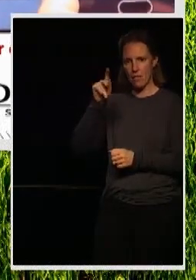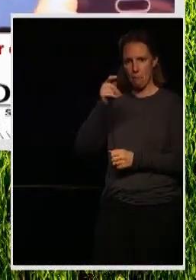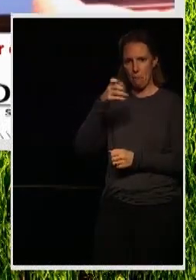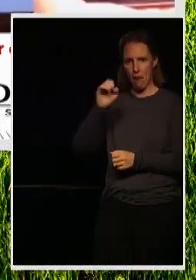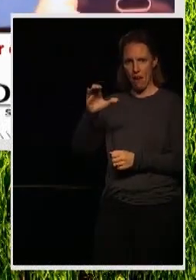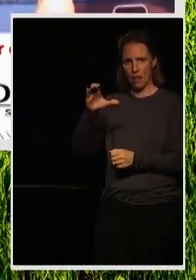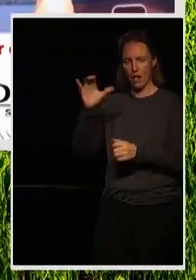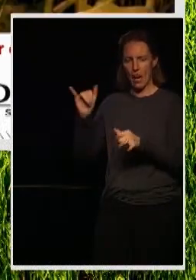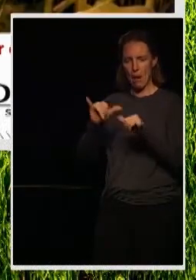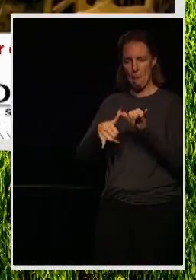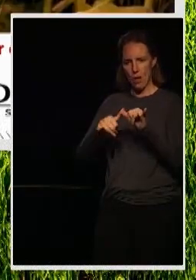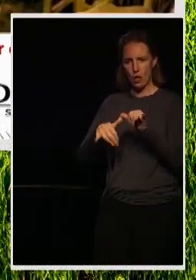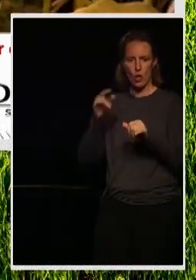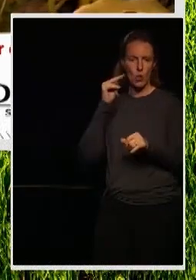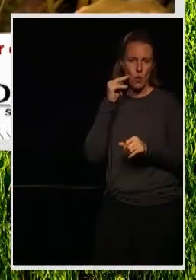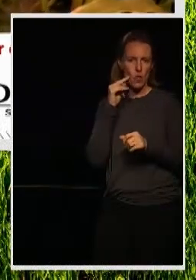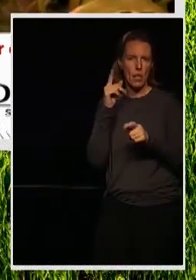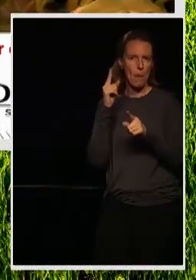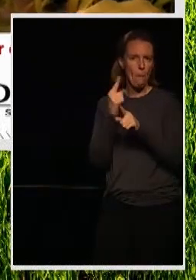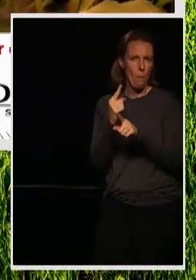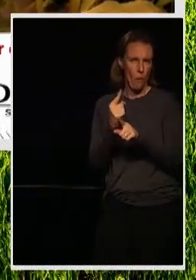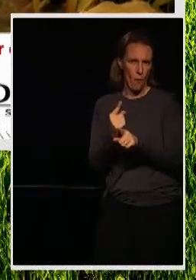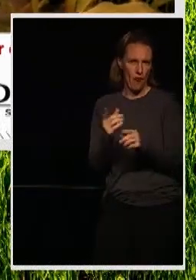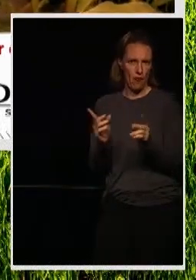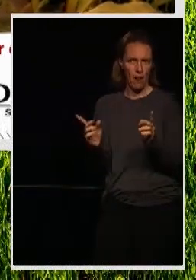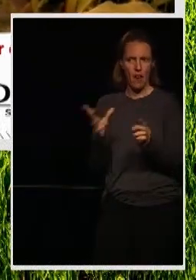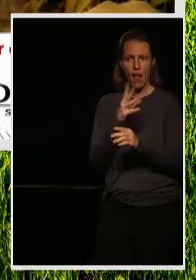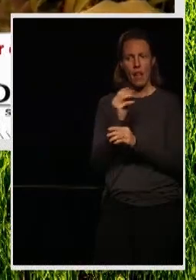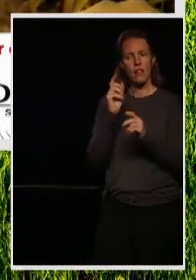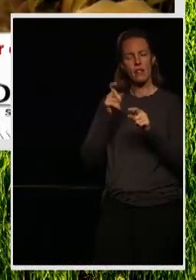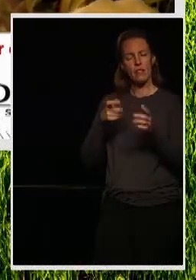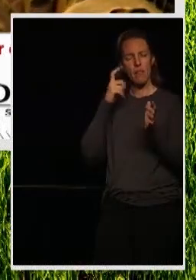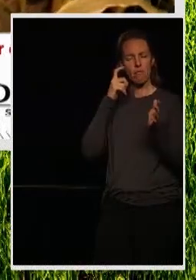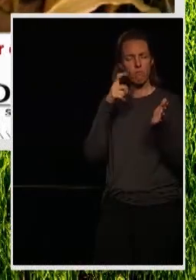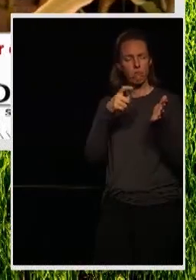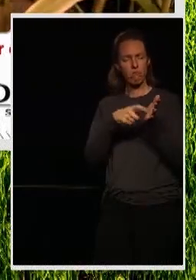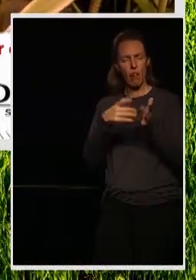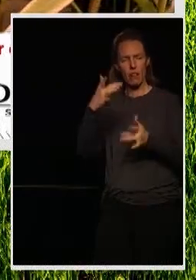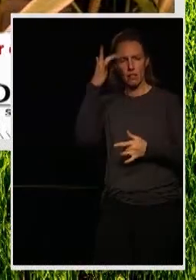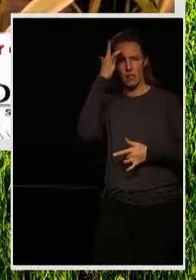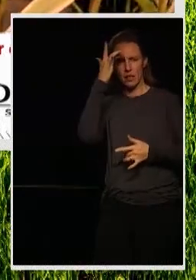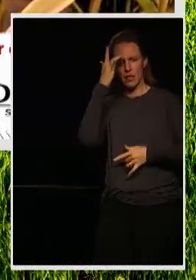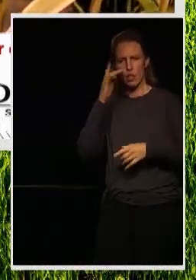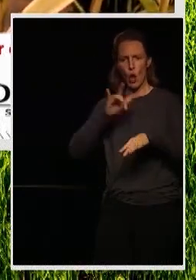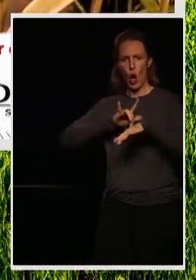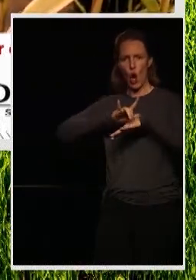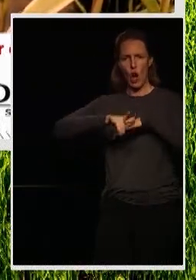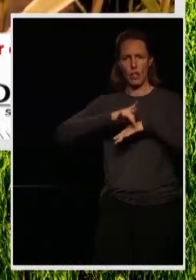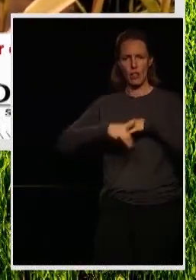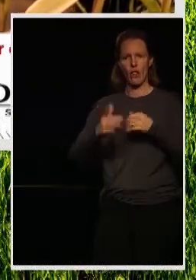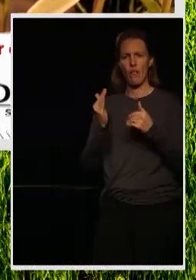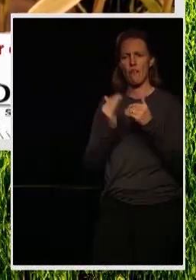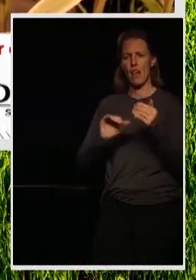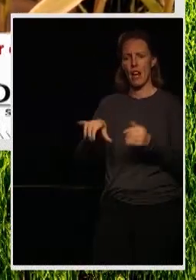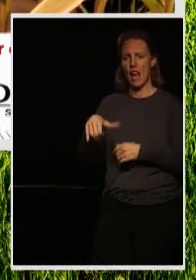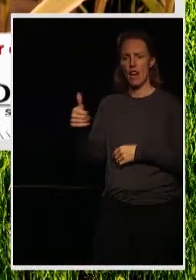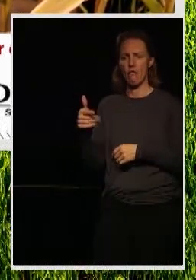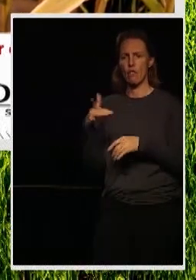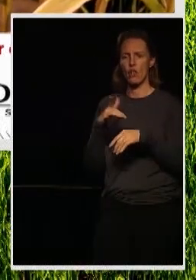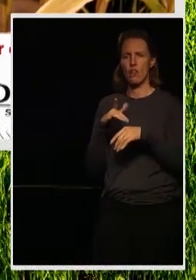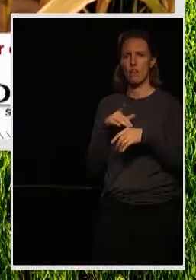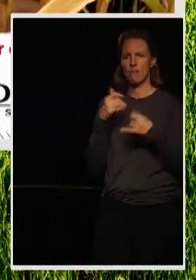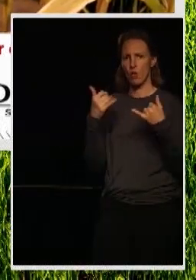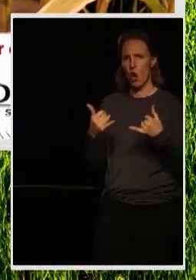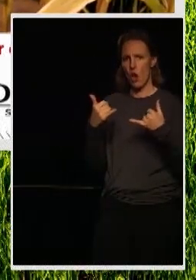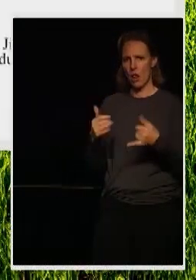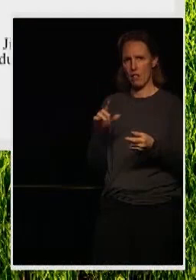measure nutrients much more accurately, and we can detect the diseases much earlier than any of the existing